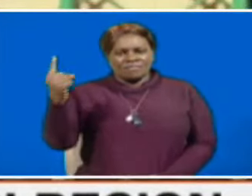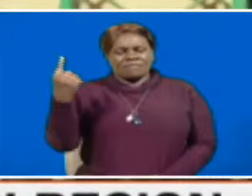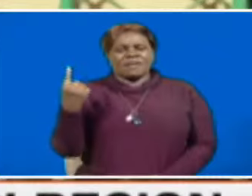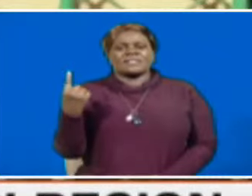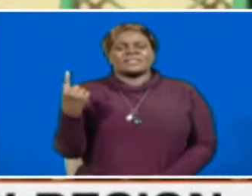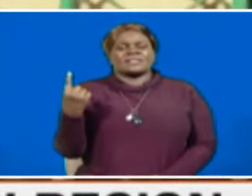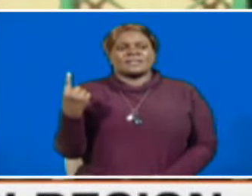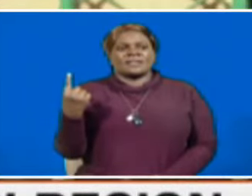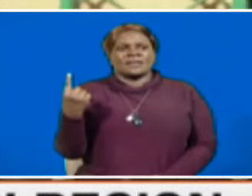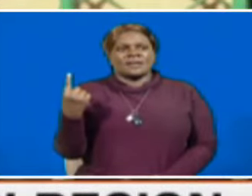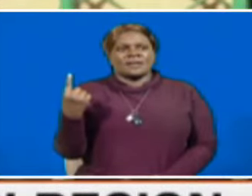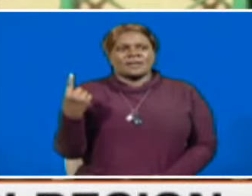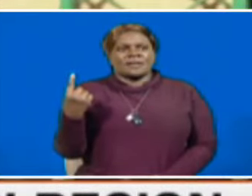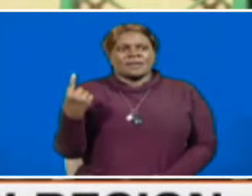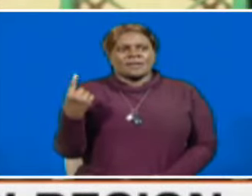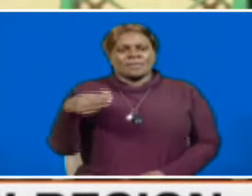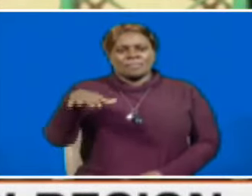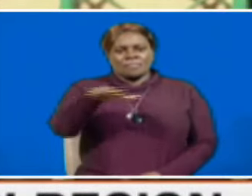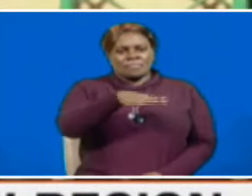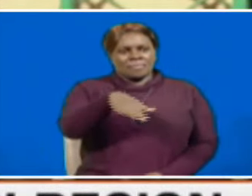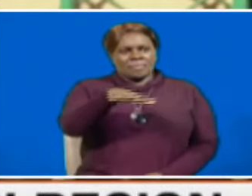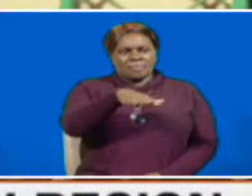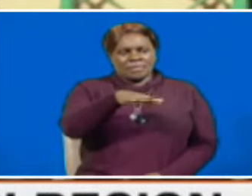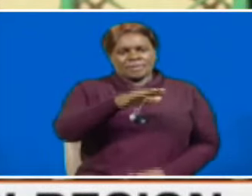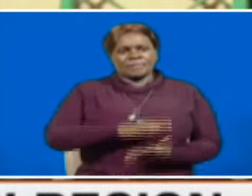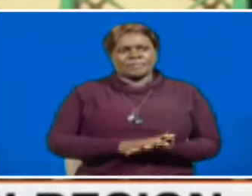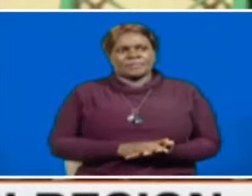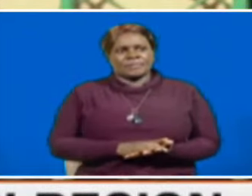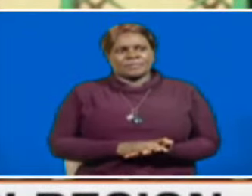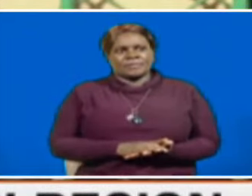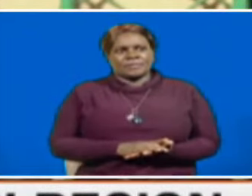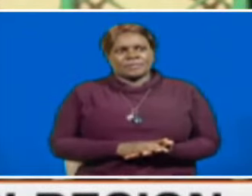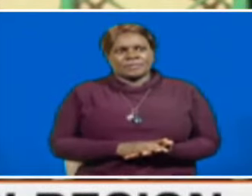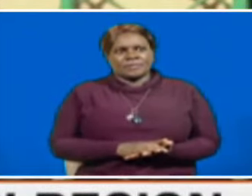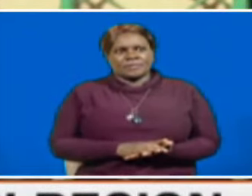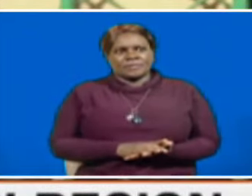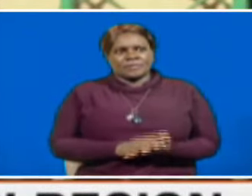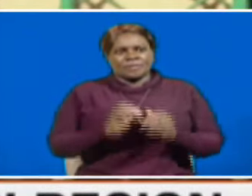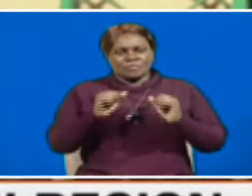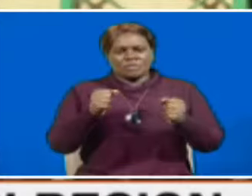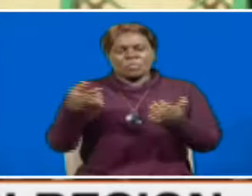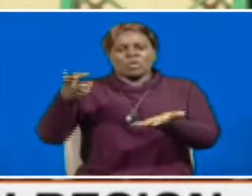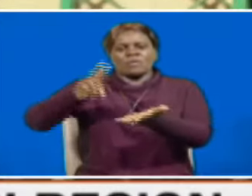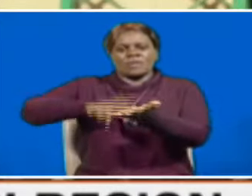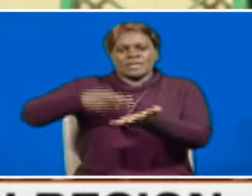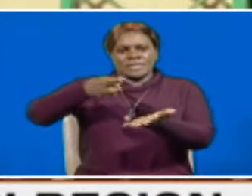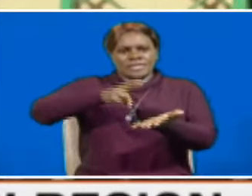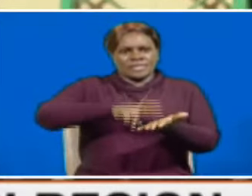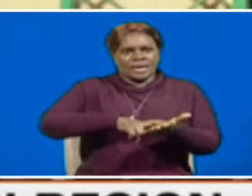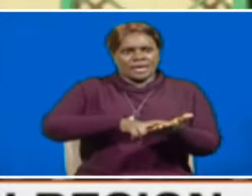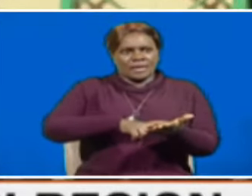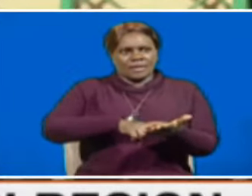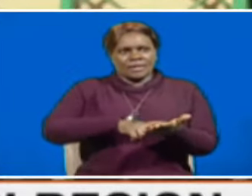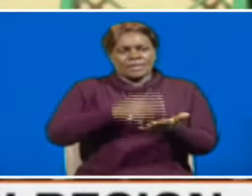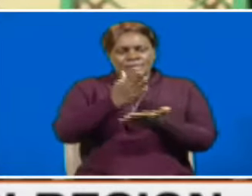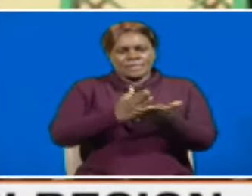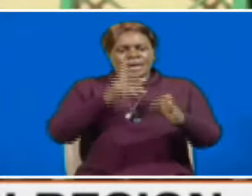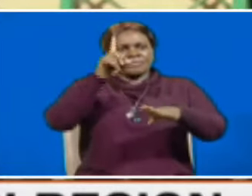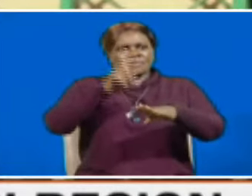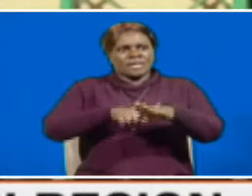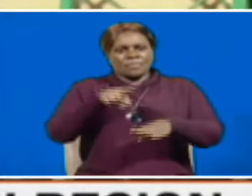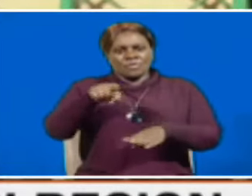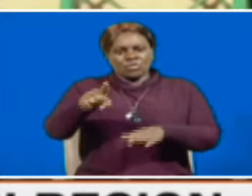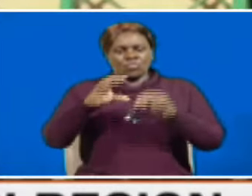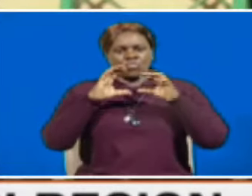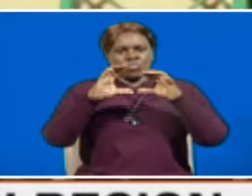uh is uh uh the platform uh these players need a platform where that they can they can actually register toidentify theel because sometimes you as